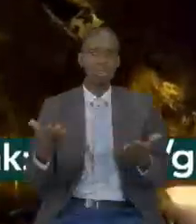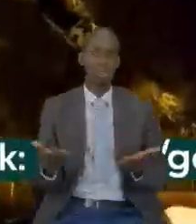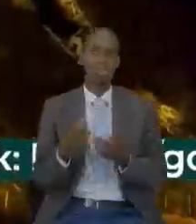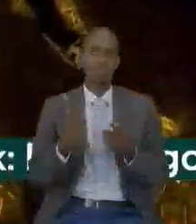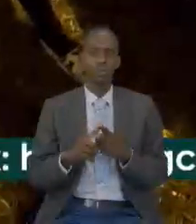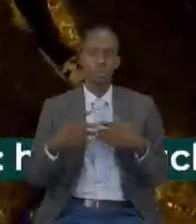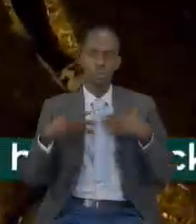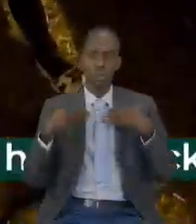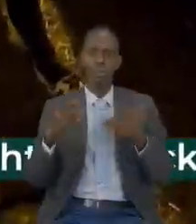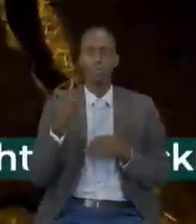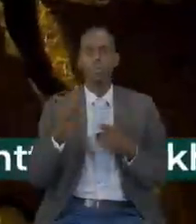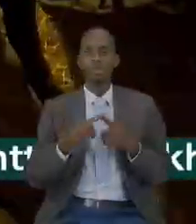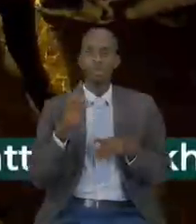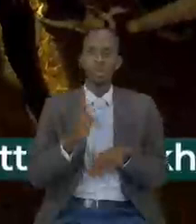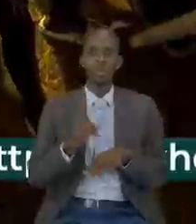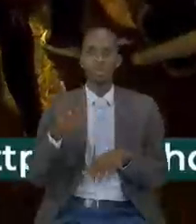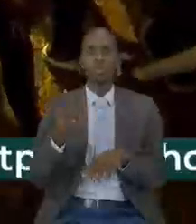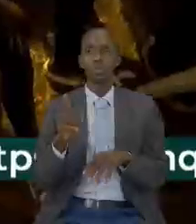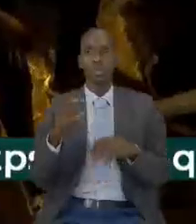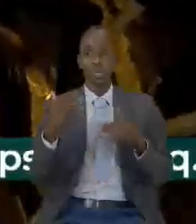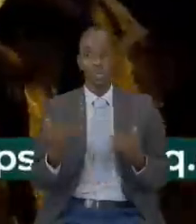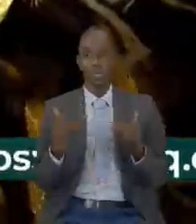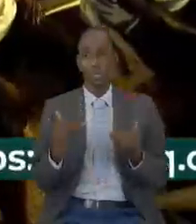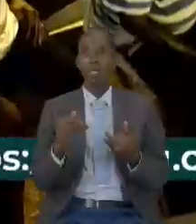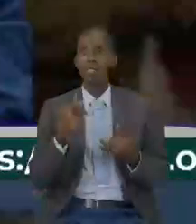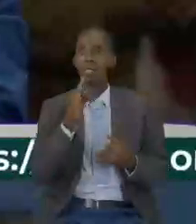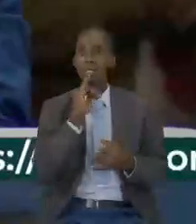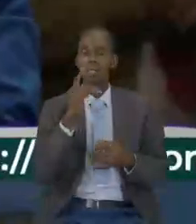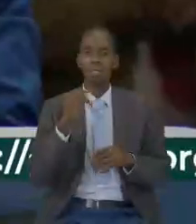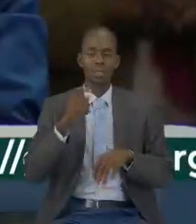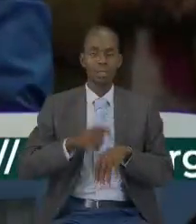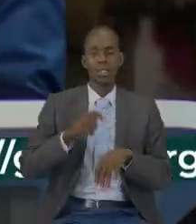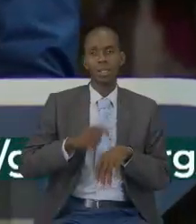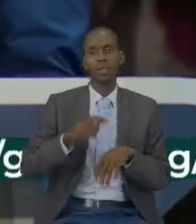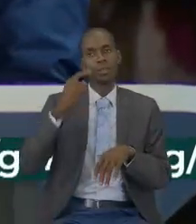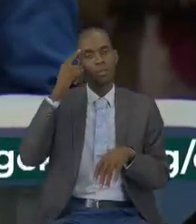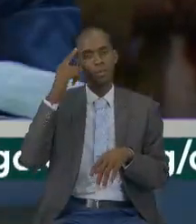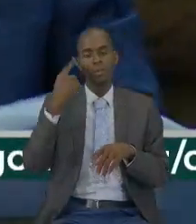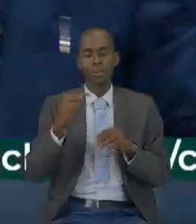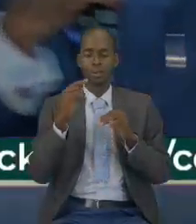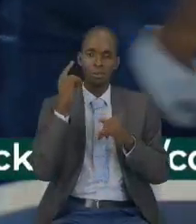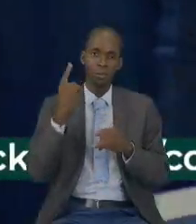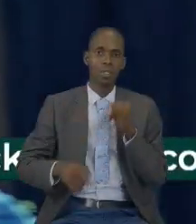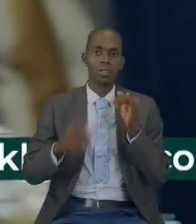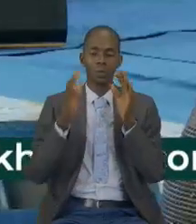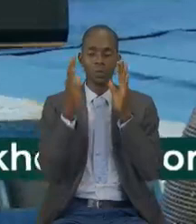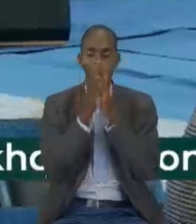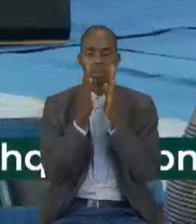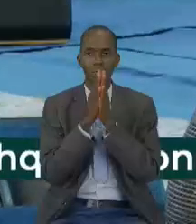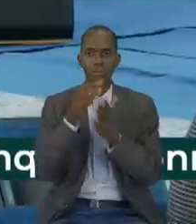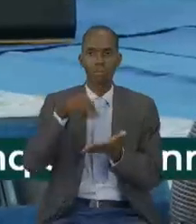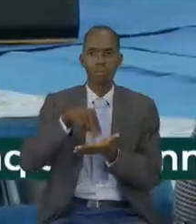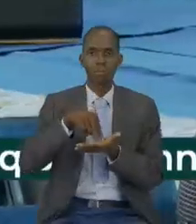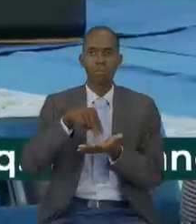Okay, please. Can you rise up now? Get up now, for the pastor is here now for the miracle prayer. Thank you.